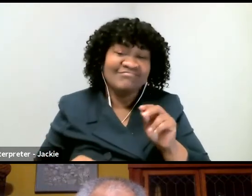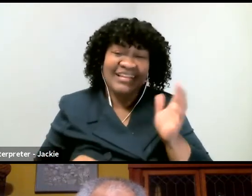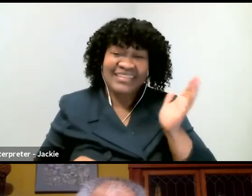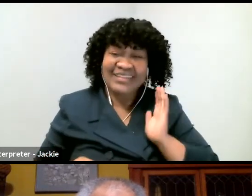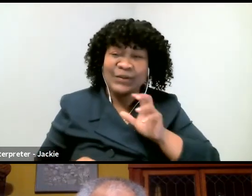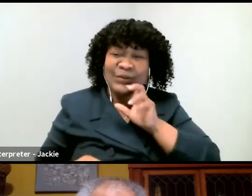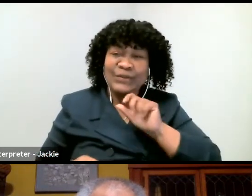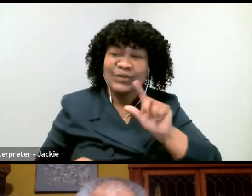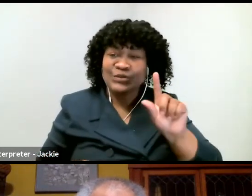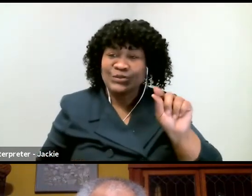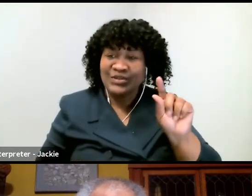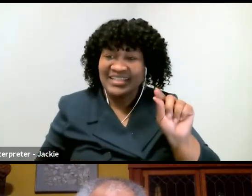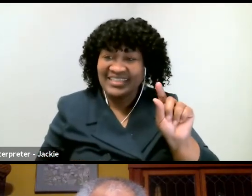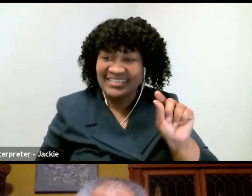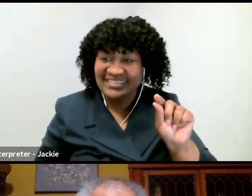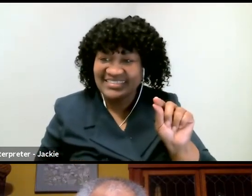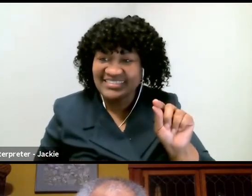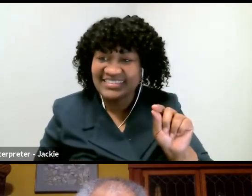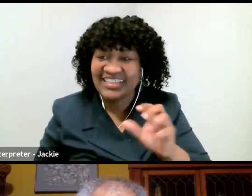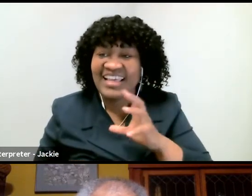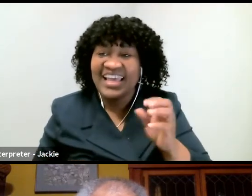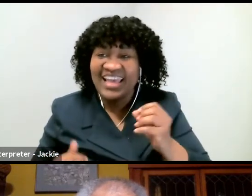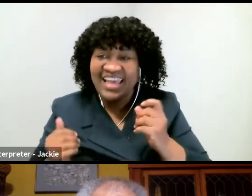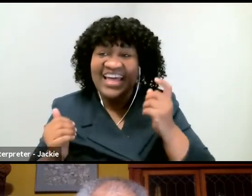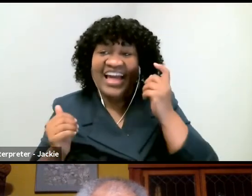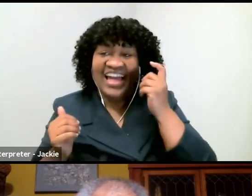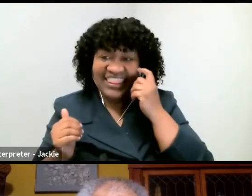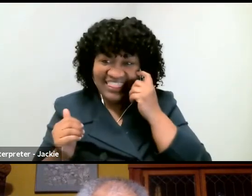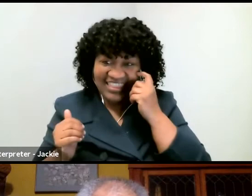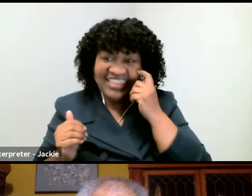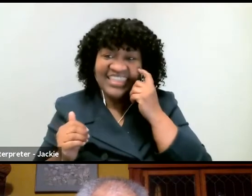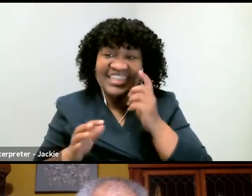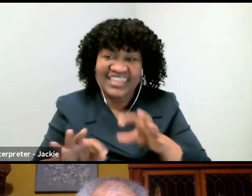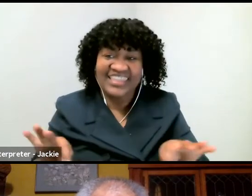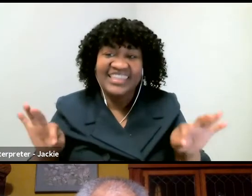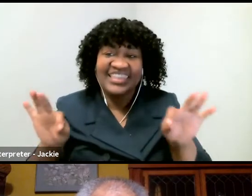20s. And I think that more than anything else,